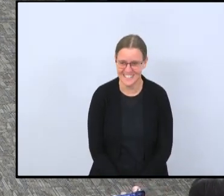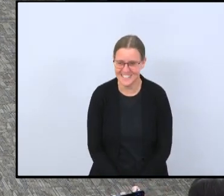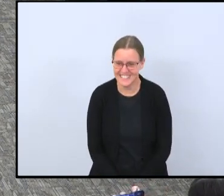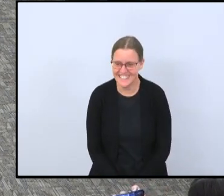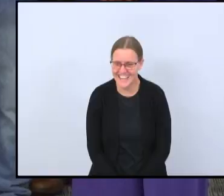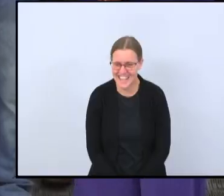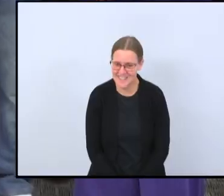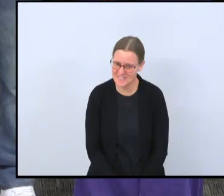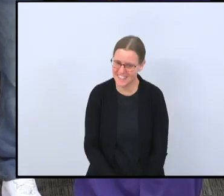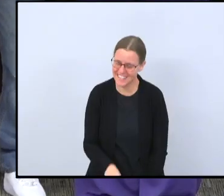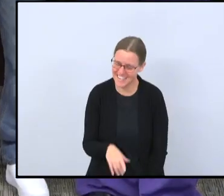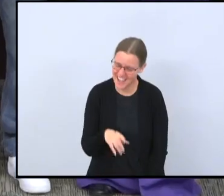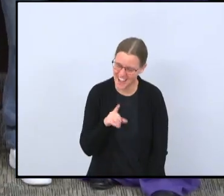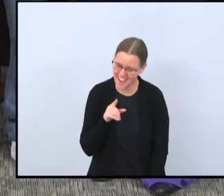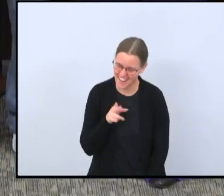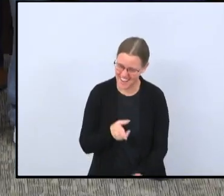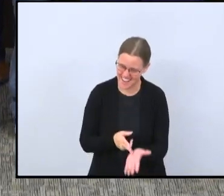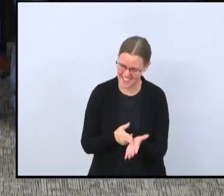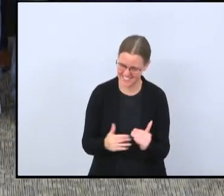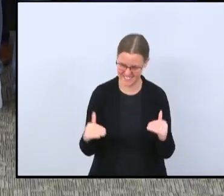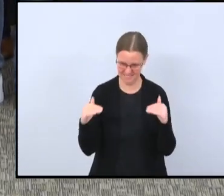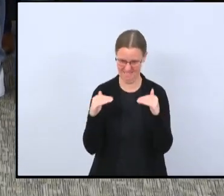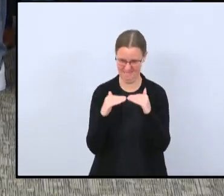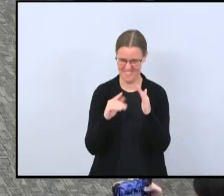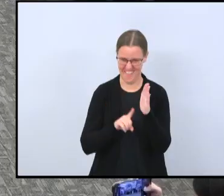Actually, I think you're exactly the same height.